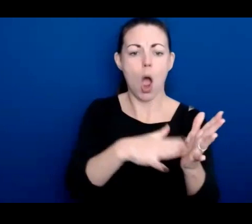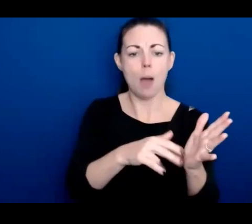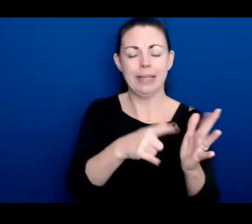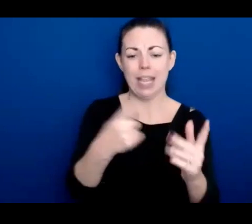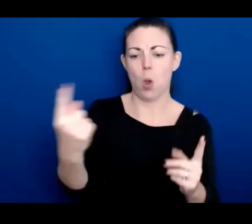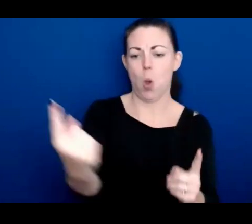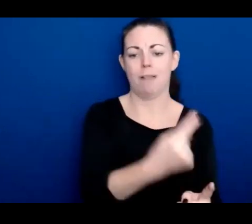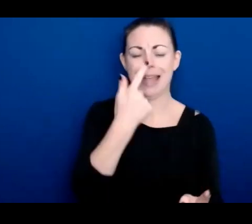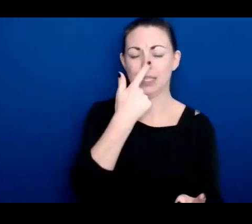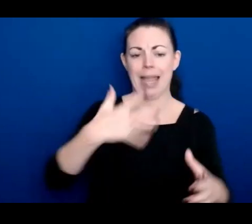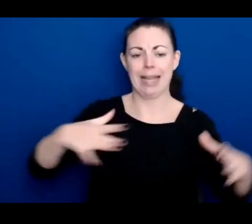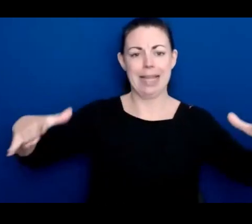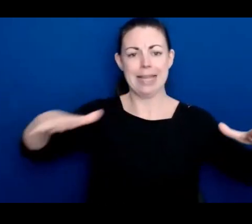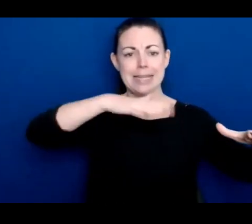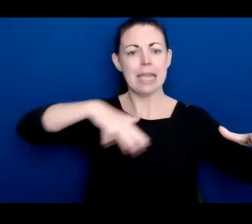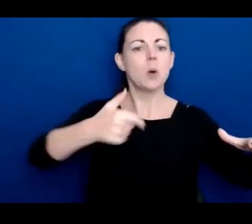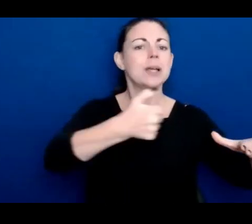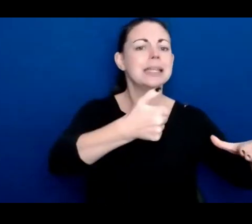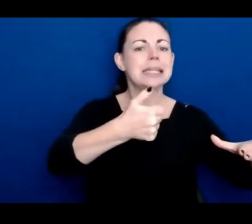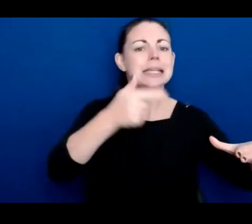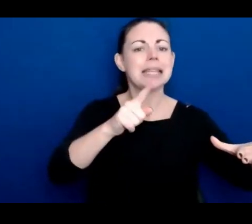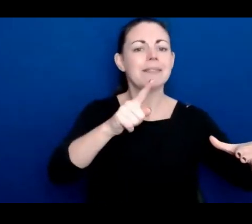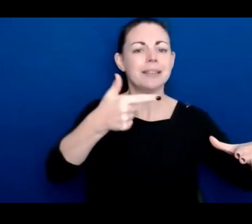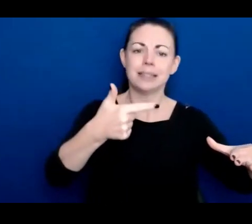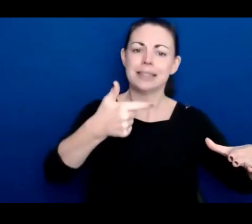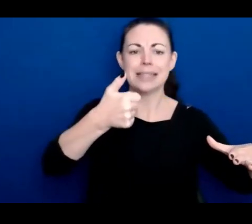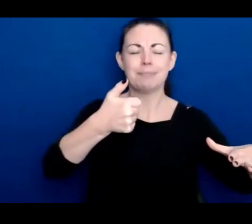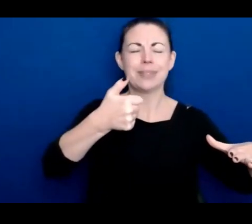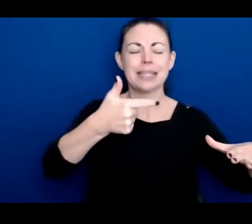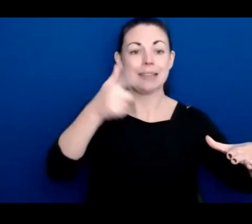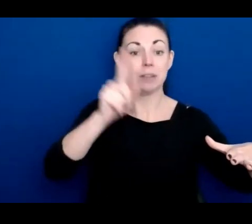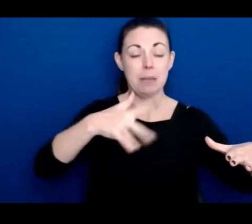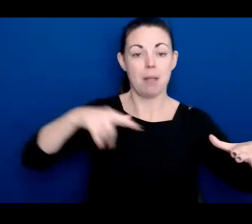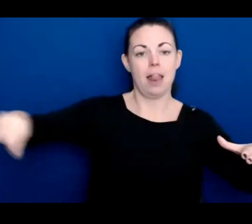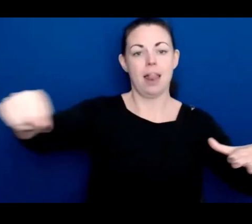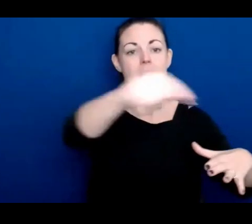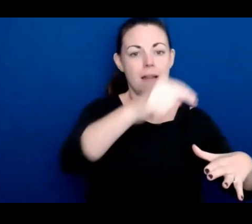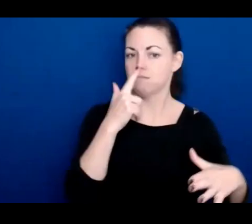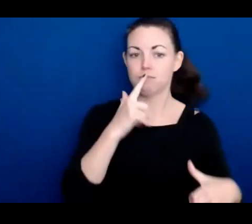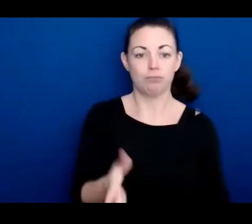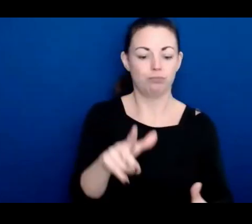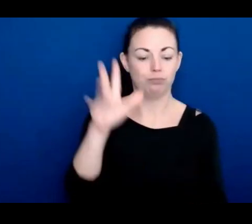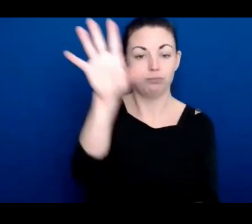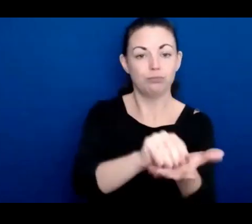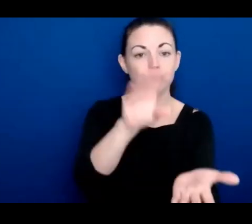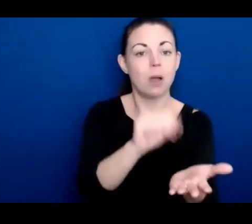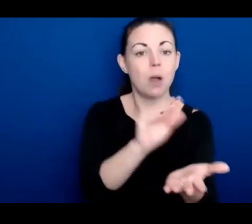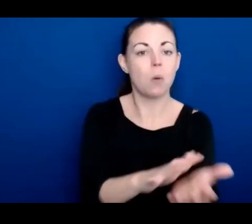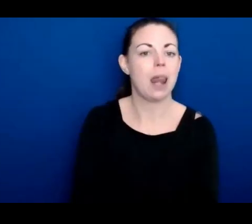up to maybe 6 or 7 people, maybe, and it will work absolutely fine. It's got